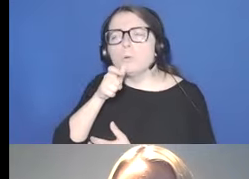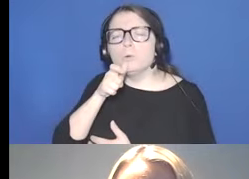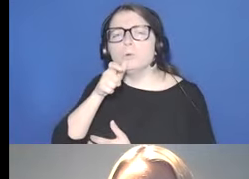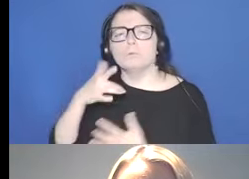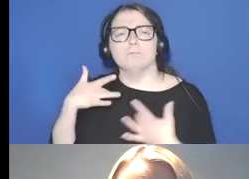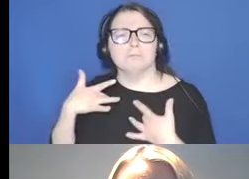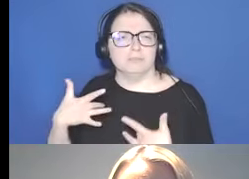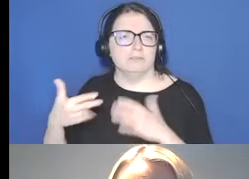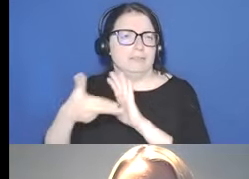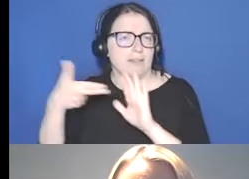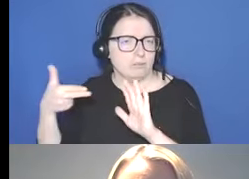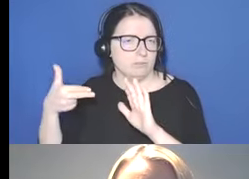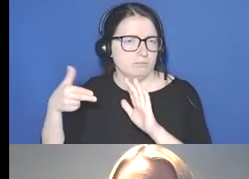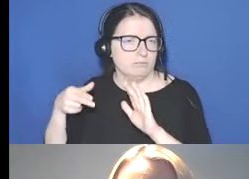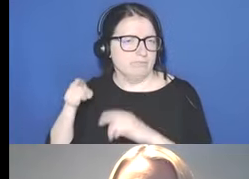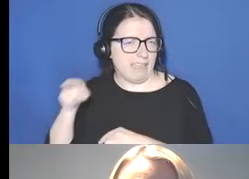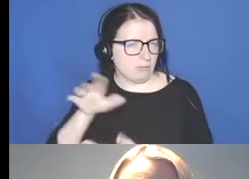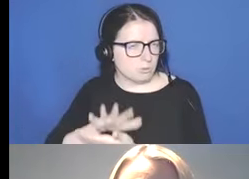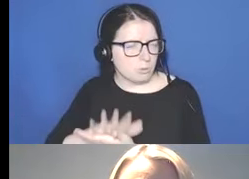school?